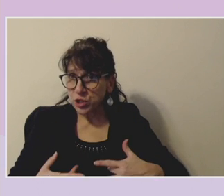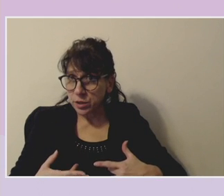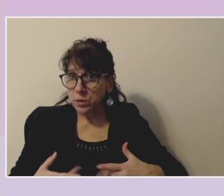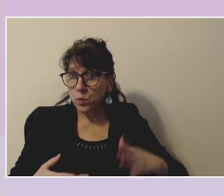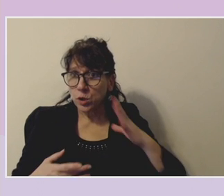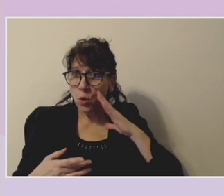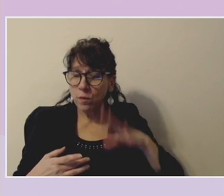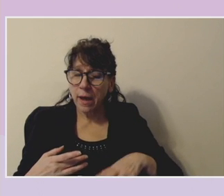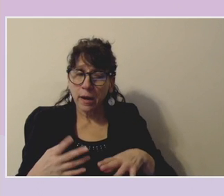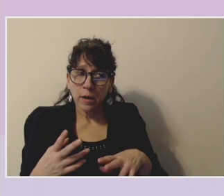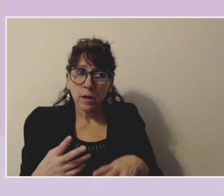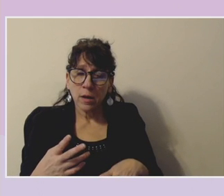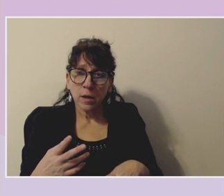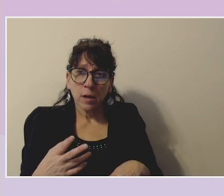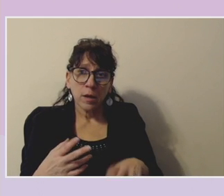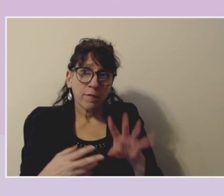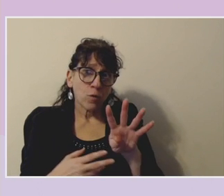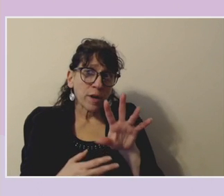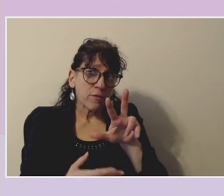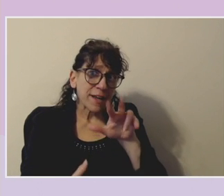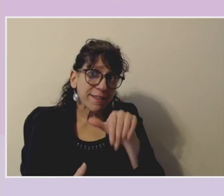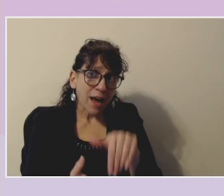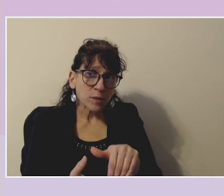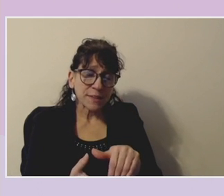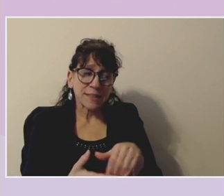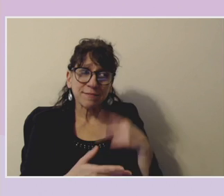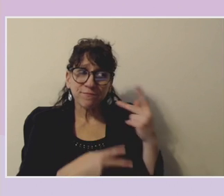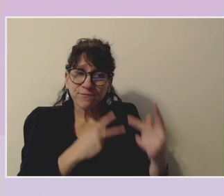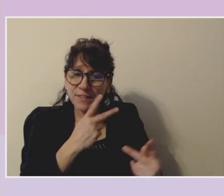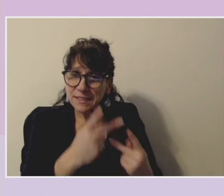those 43,000 visits,